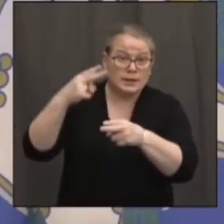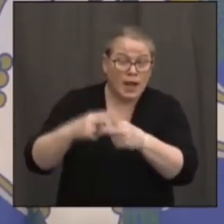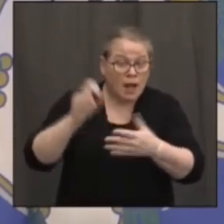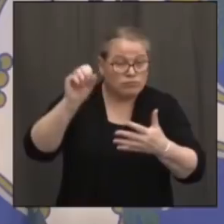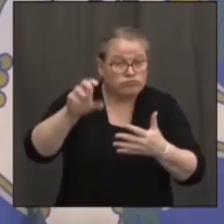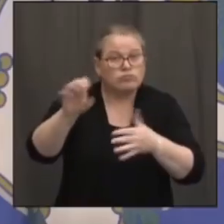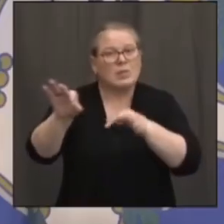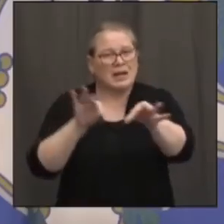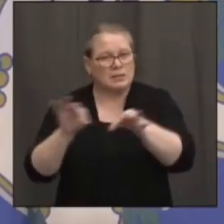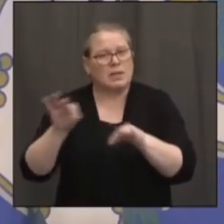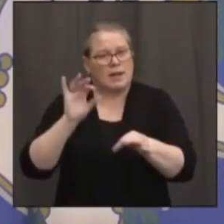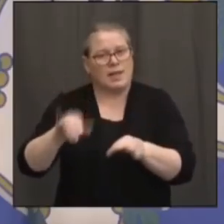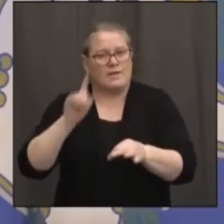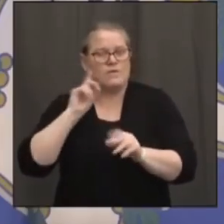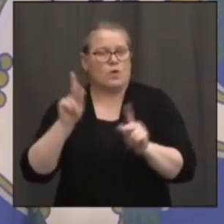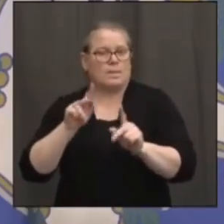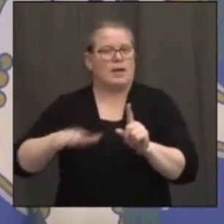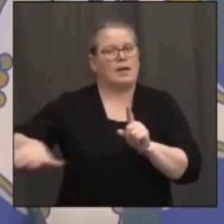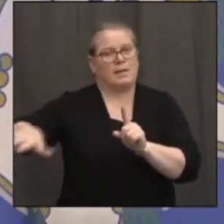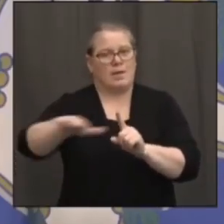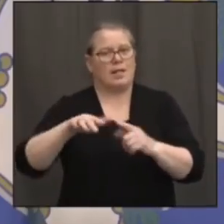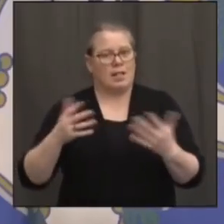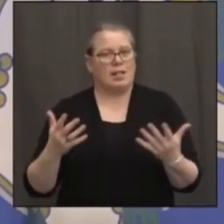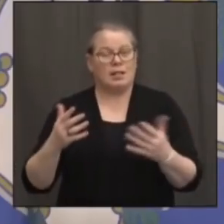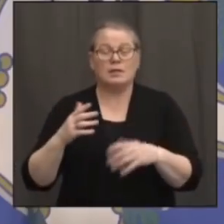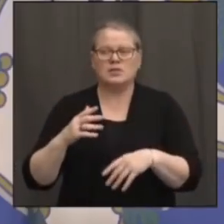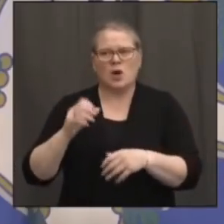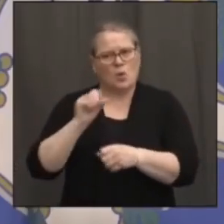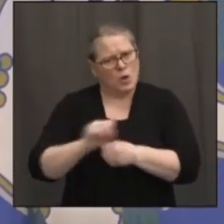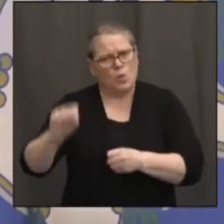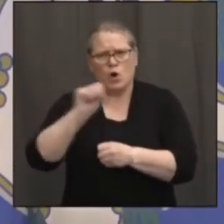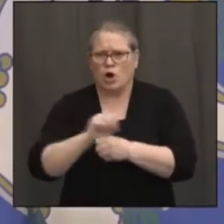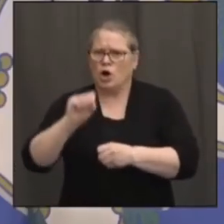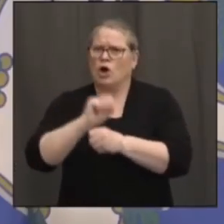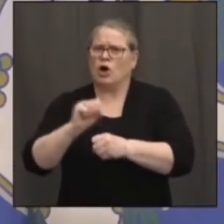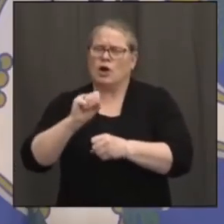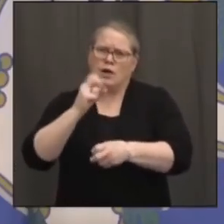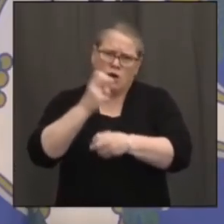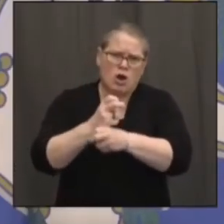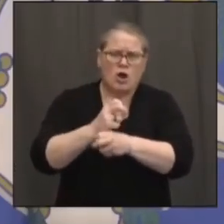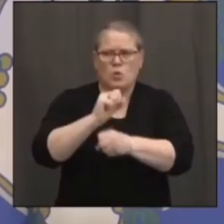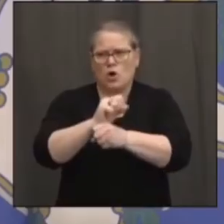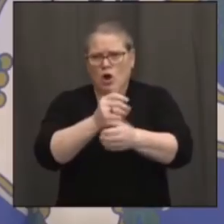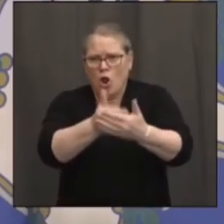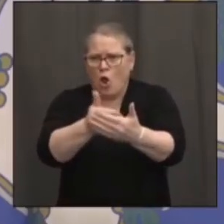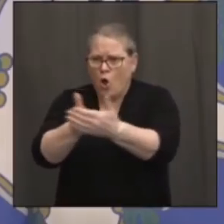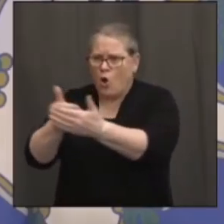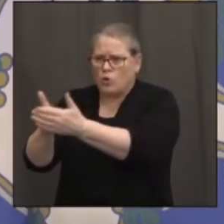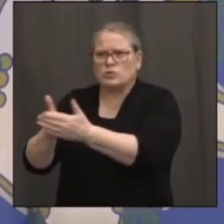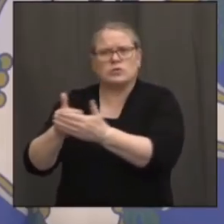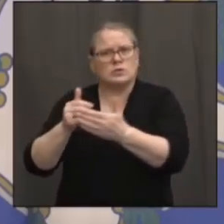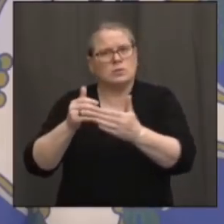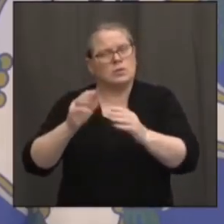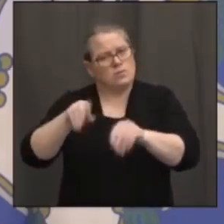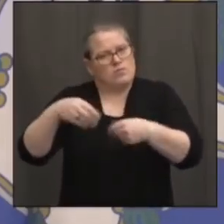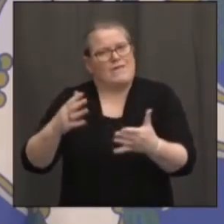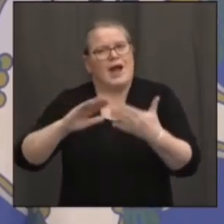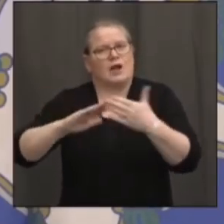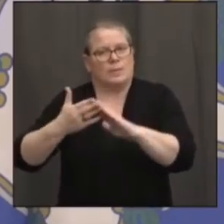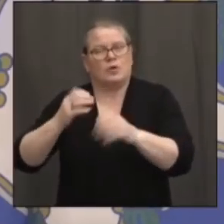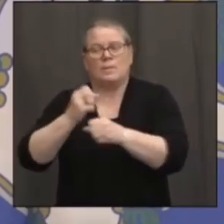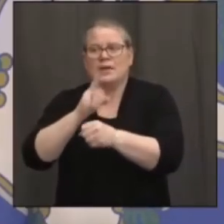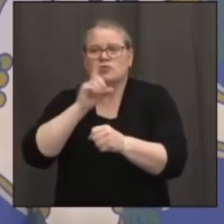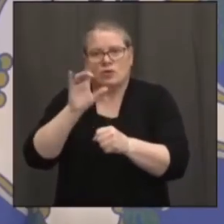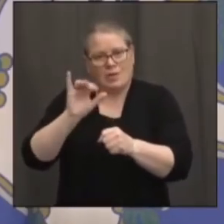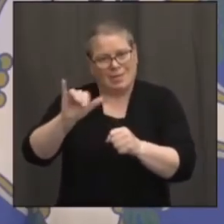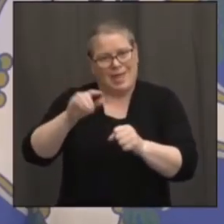how you could get vaccinated safely. So we're working very closely with our provider community to make sure this is a priority as